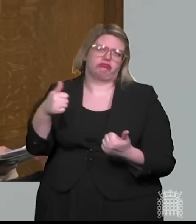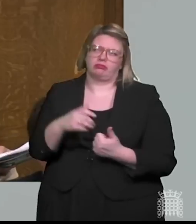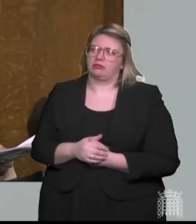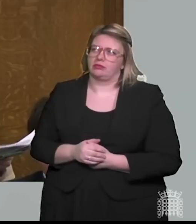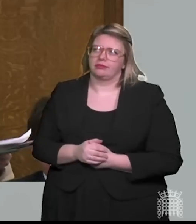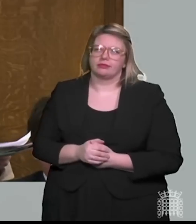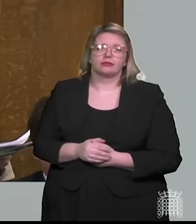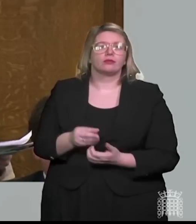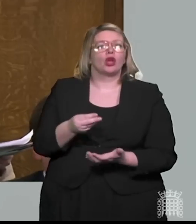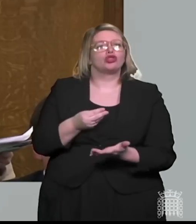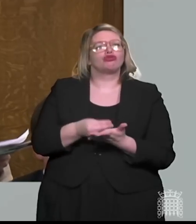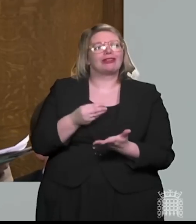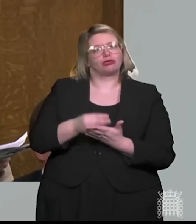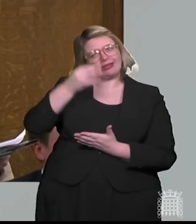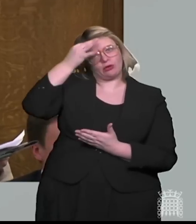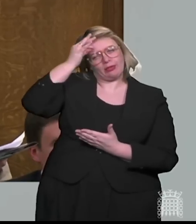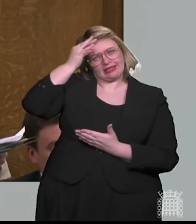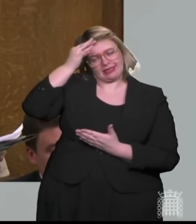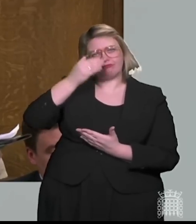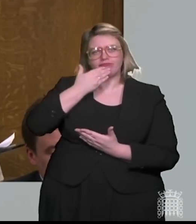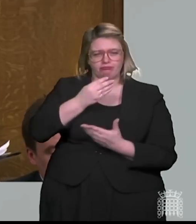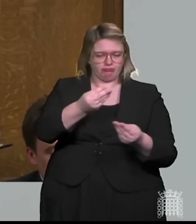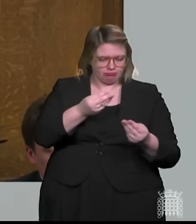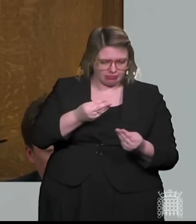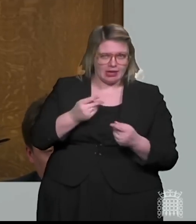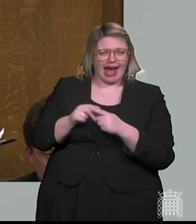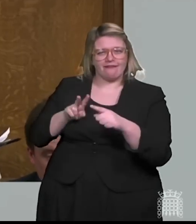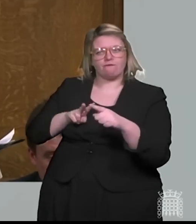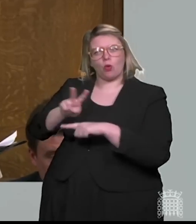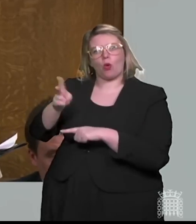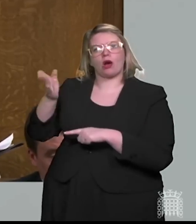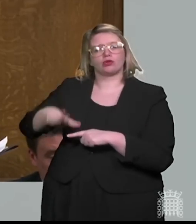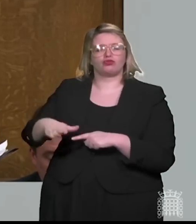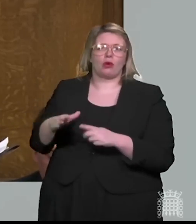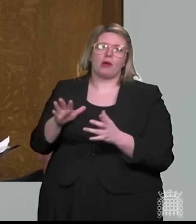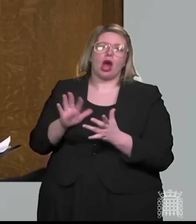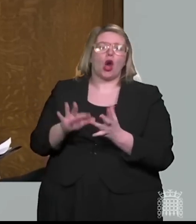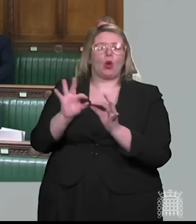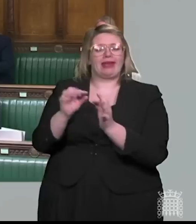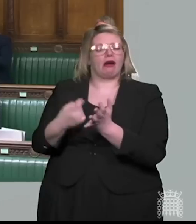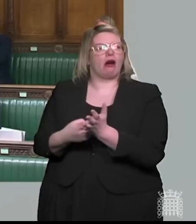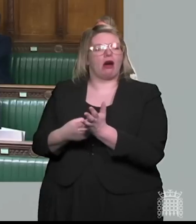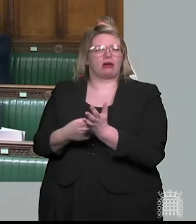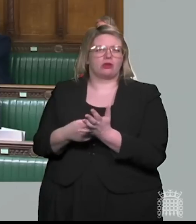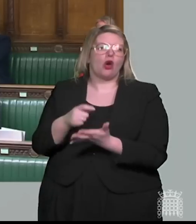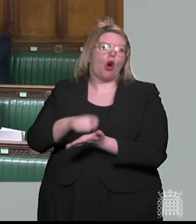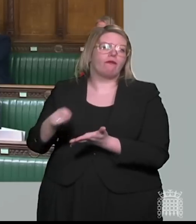welcomes the fact that the budget is accompanied by forecasts from the Office for Budget Responsibility. We think that